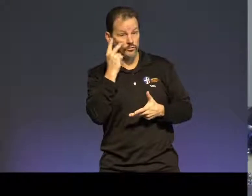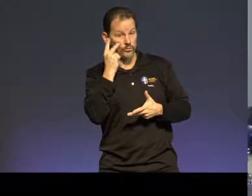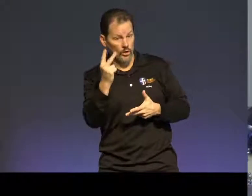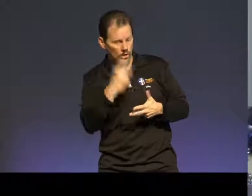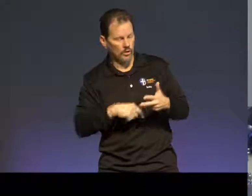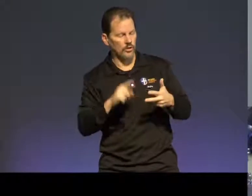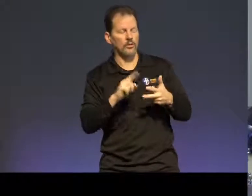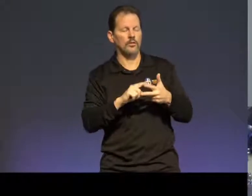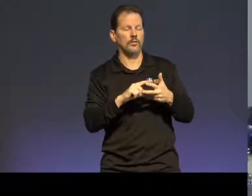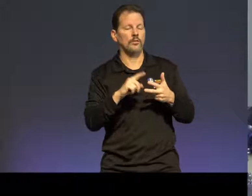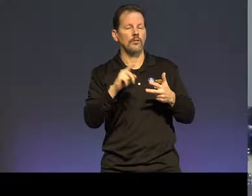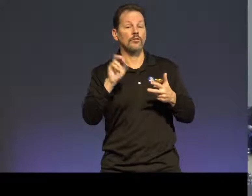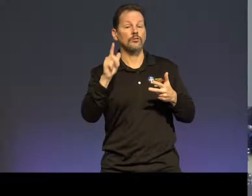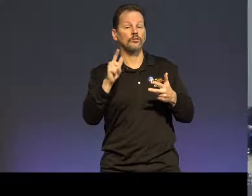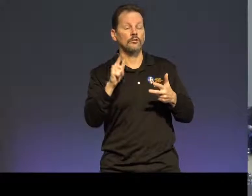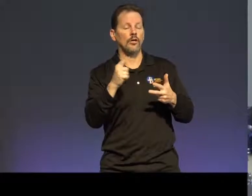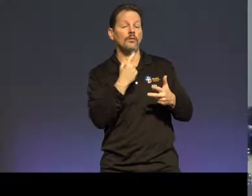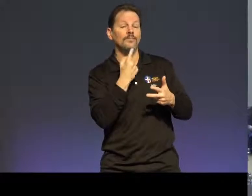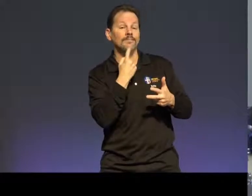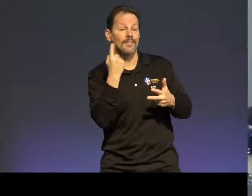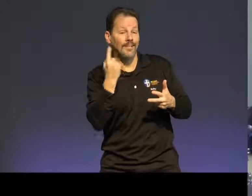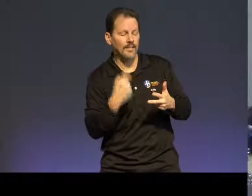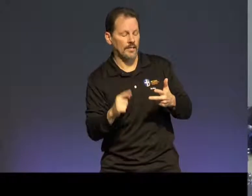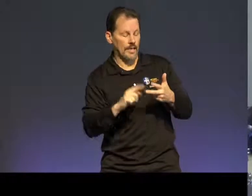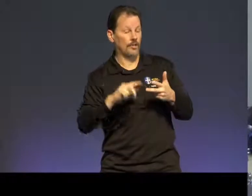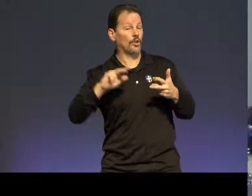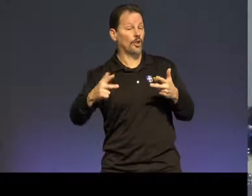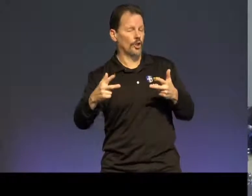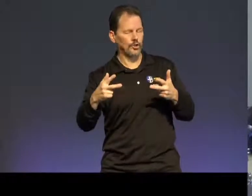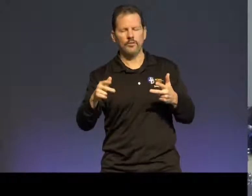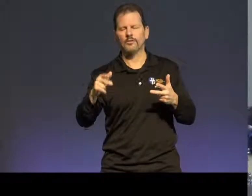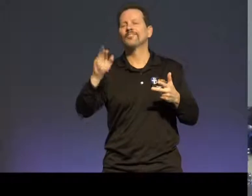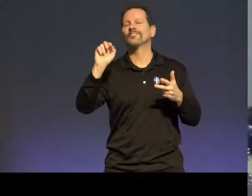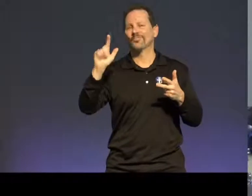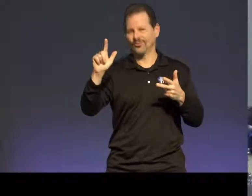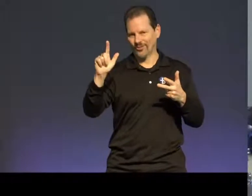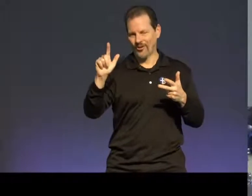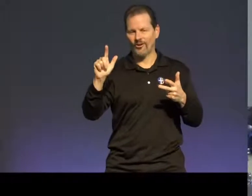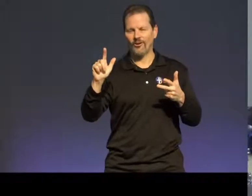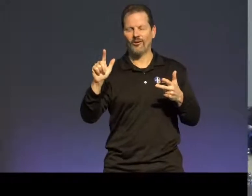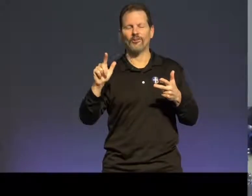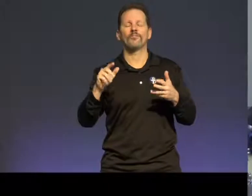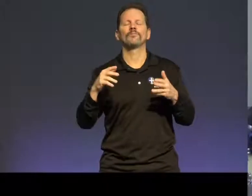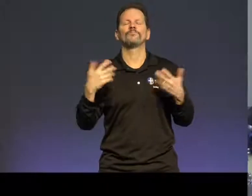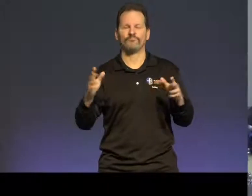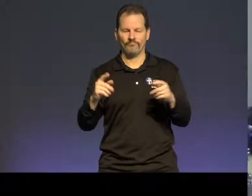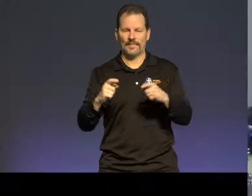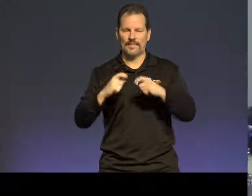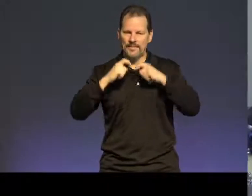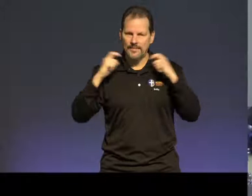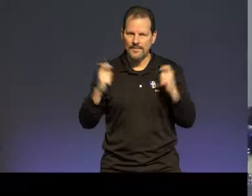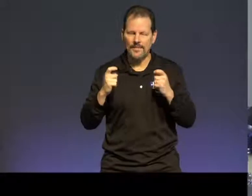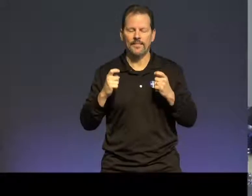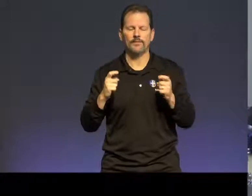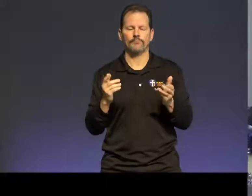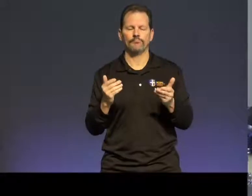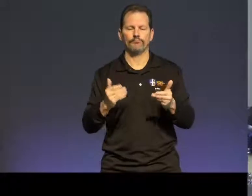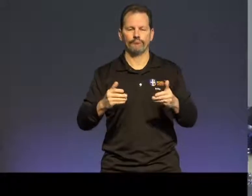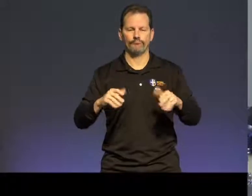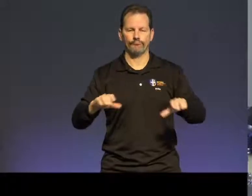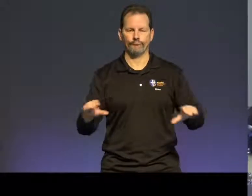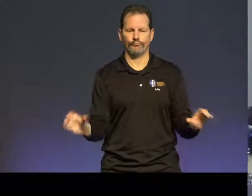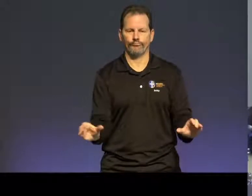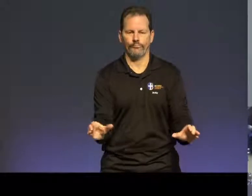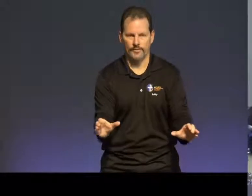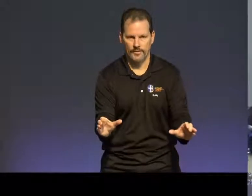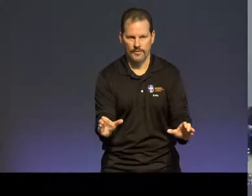When Saul sinned. It's here in verse 12. I want to just keep reading down a little bit further here, 12 through